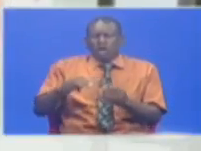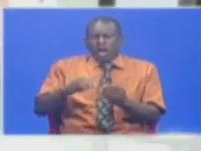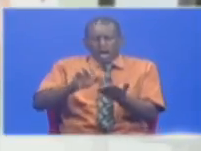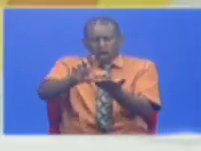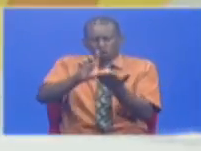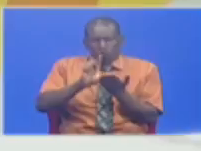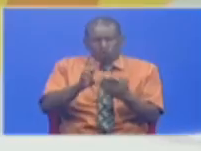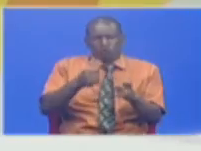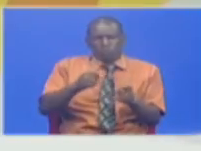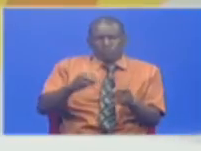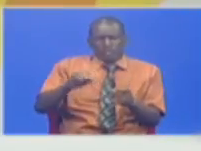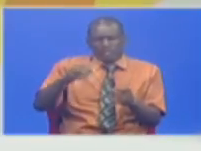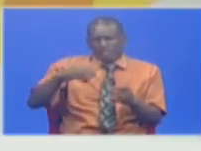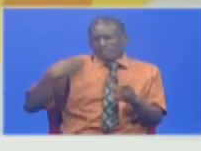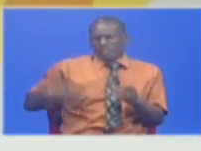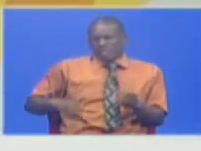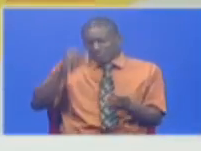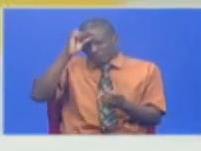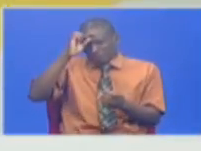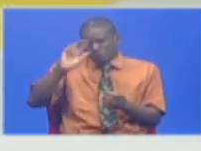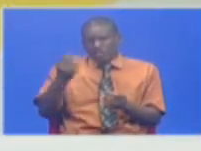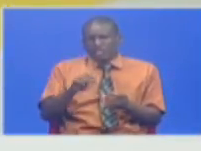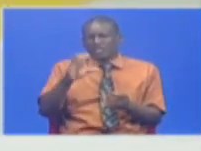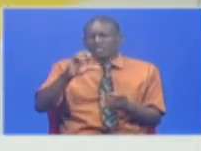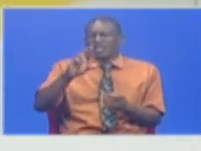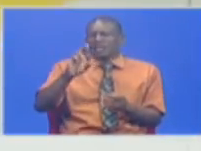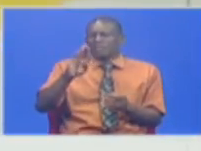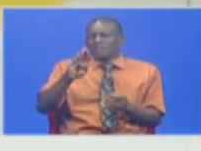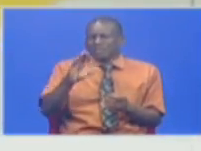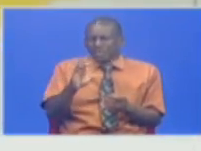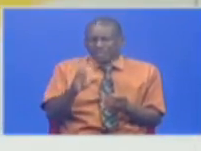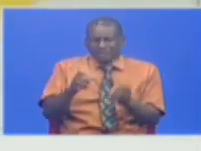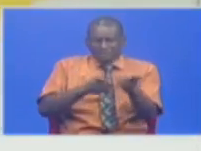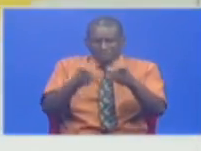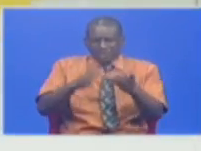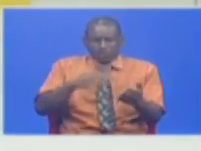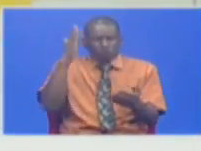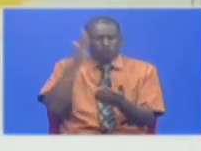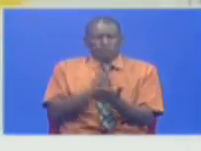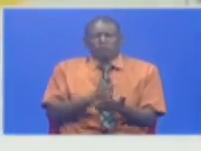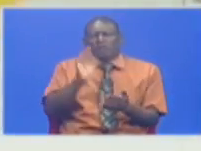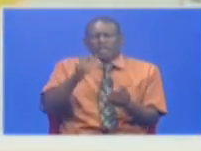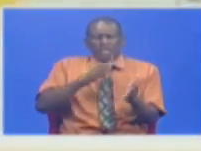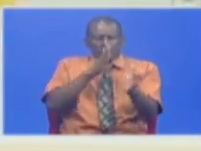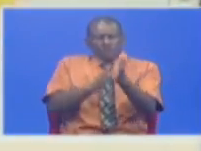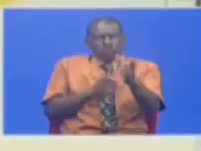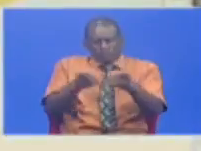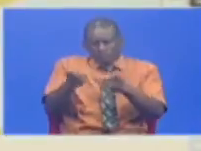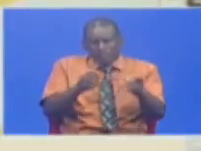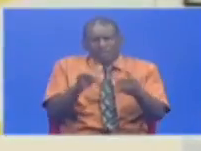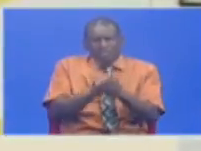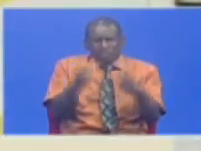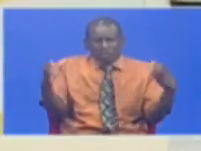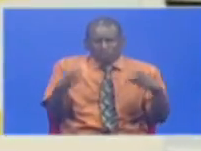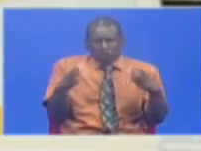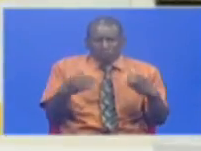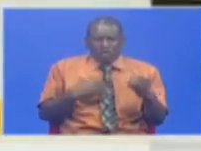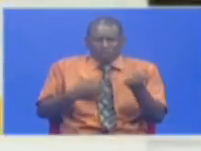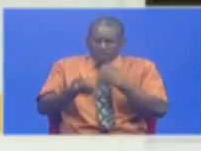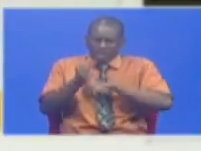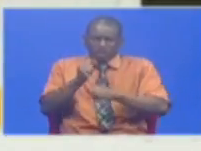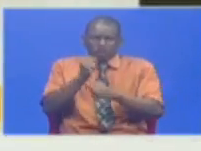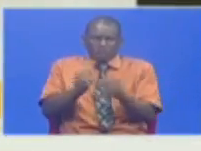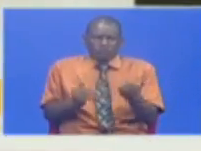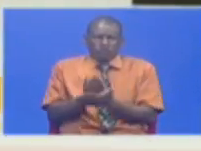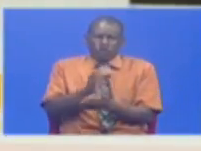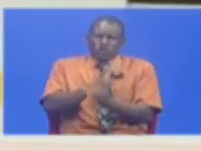Kenya. The CRBC manager apparently assured Kenya Railways management that the company had taken steps to ensure that no